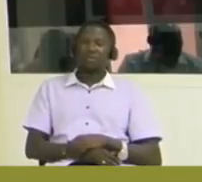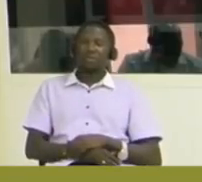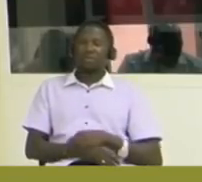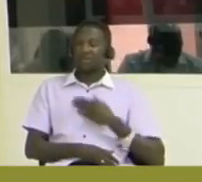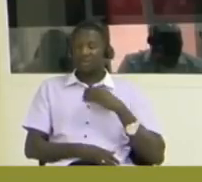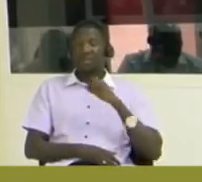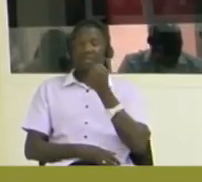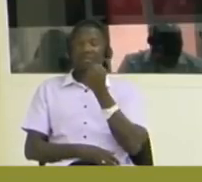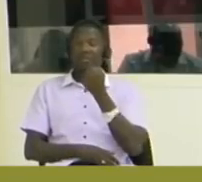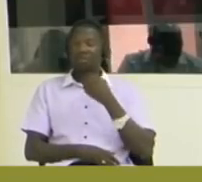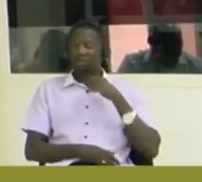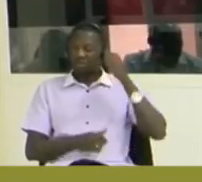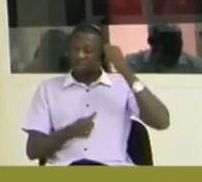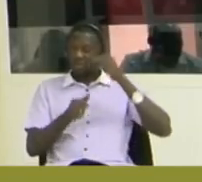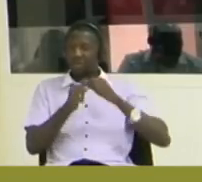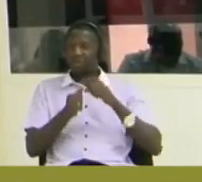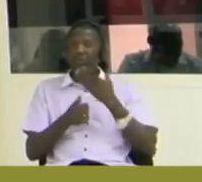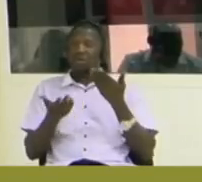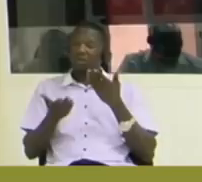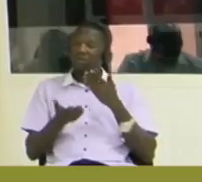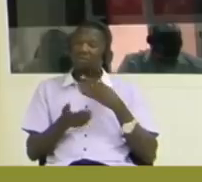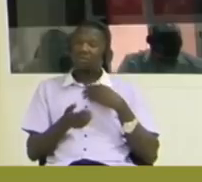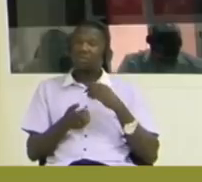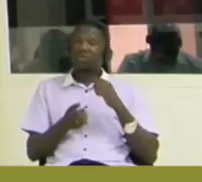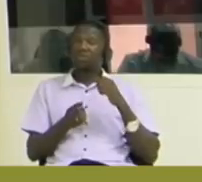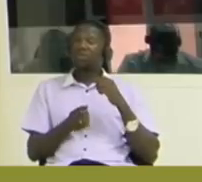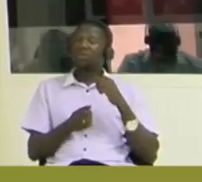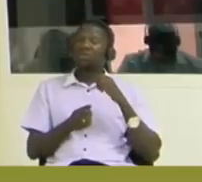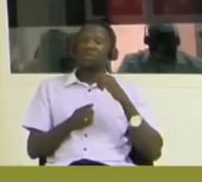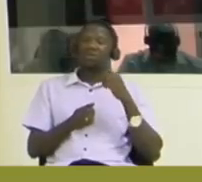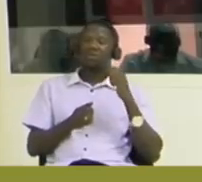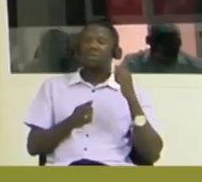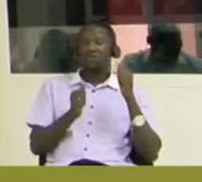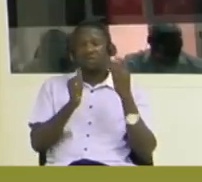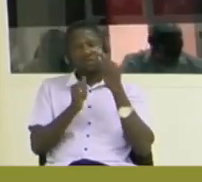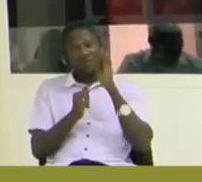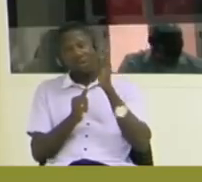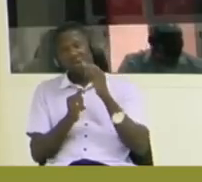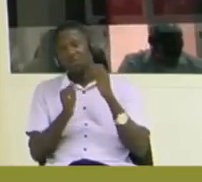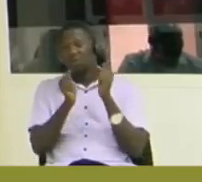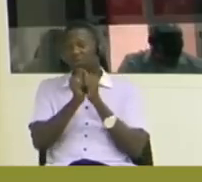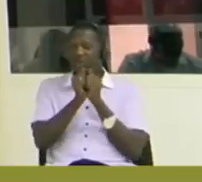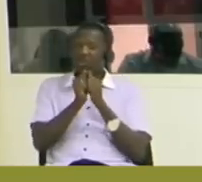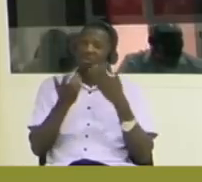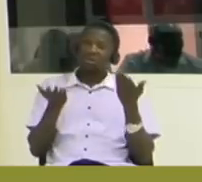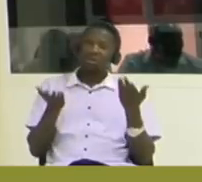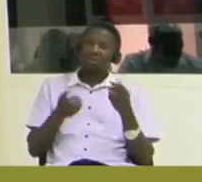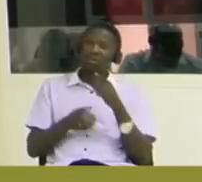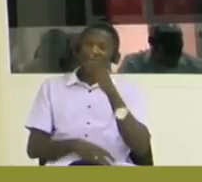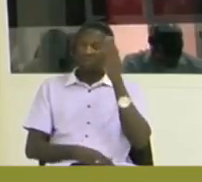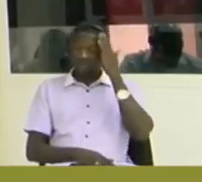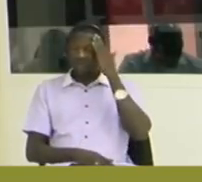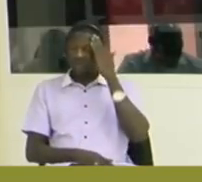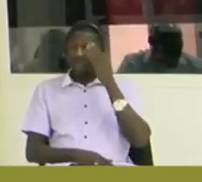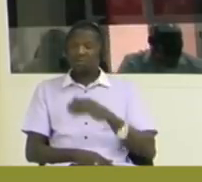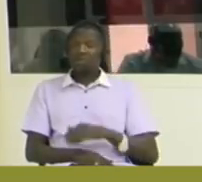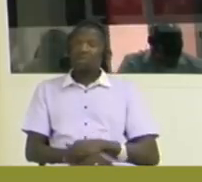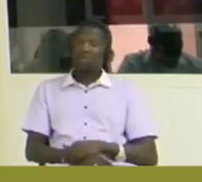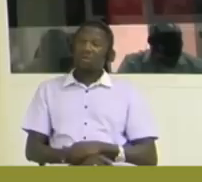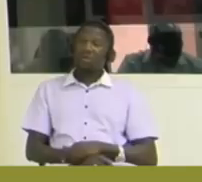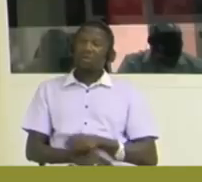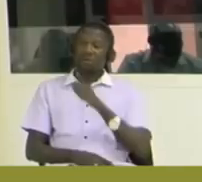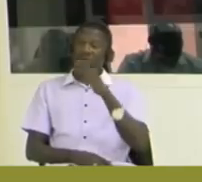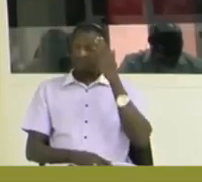was a Saturday or a Sunday, a Friday or a Saturday. But you know the day you would normally go to play football, as you said, you would typically do. Like I said, do.